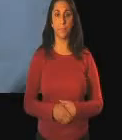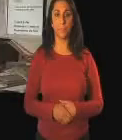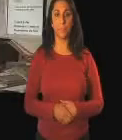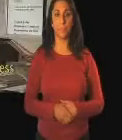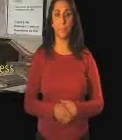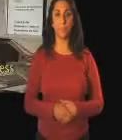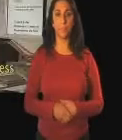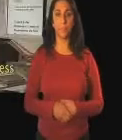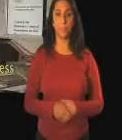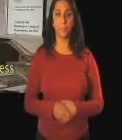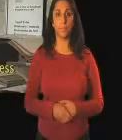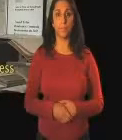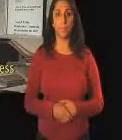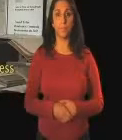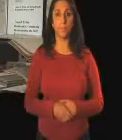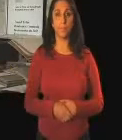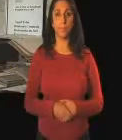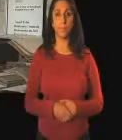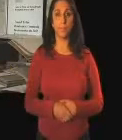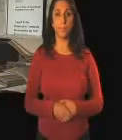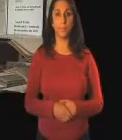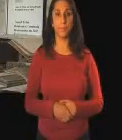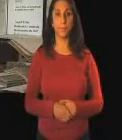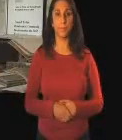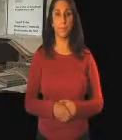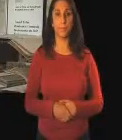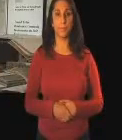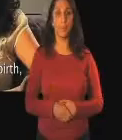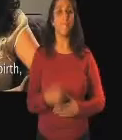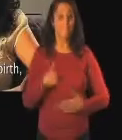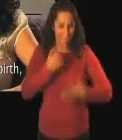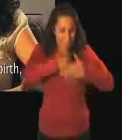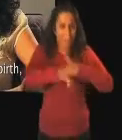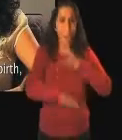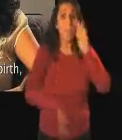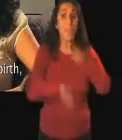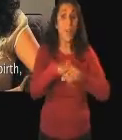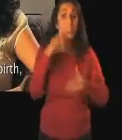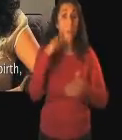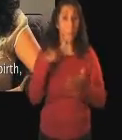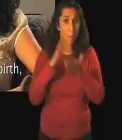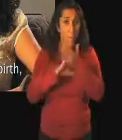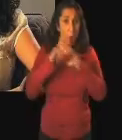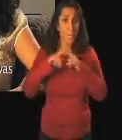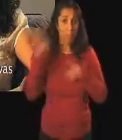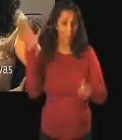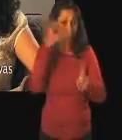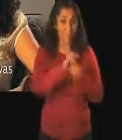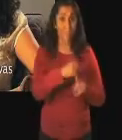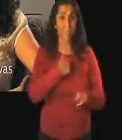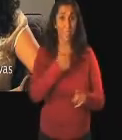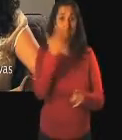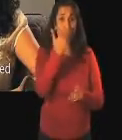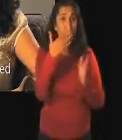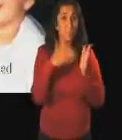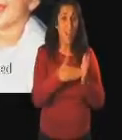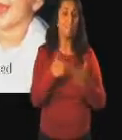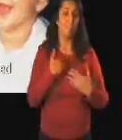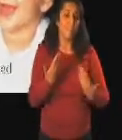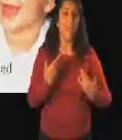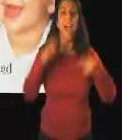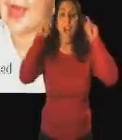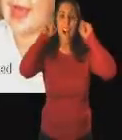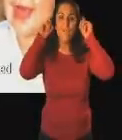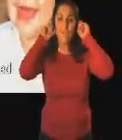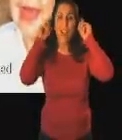to have dealt with the challenge of her deafness extremely well. I've been profoundly deaf since birth. My parents found out when